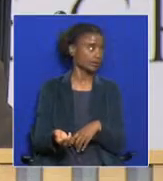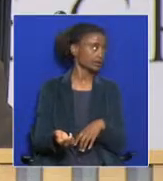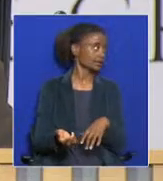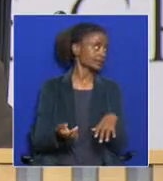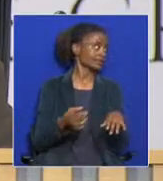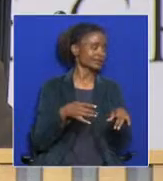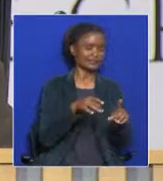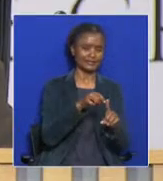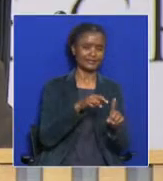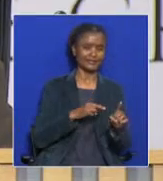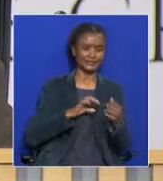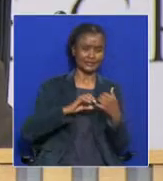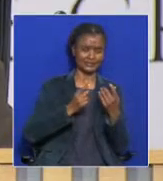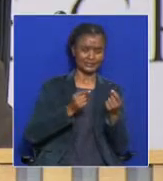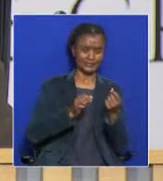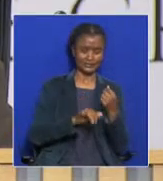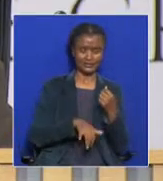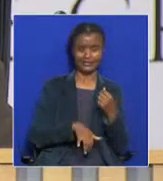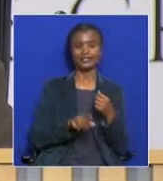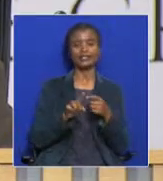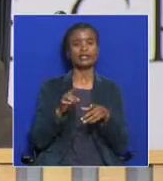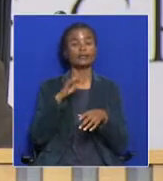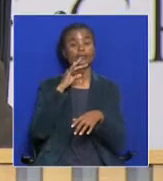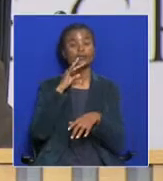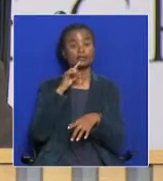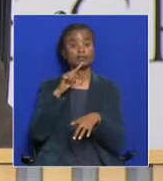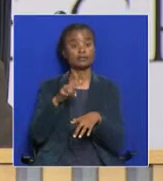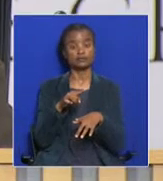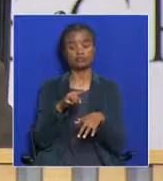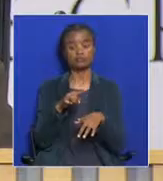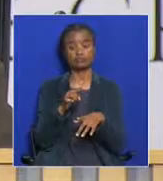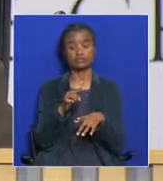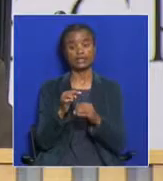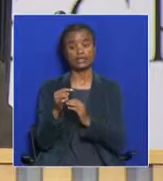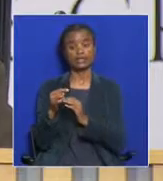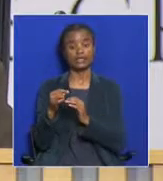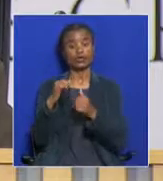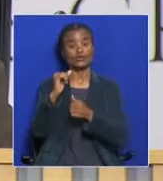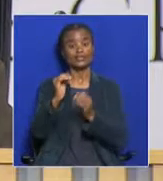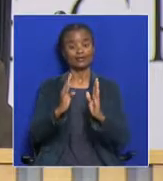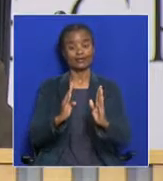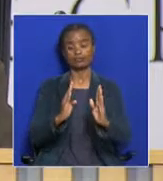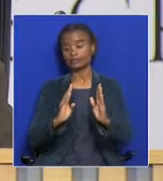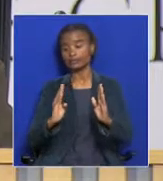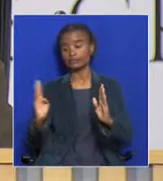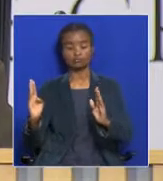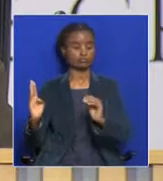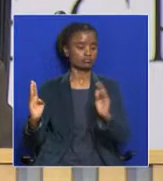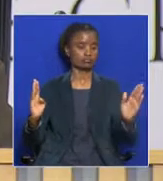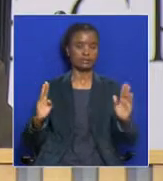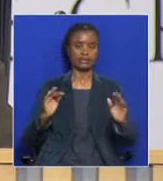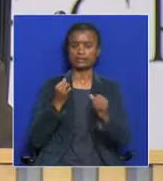Technically, you don't need the space to either side of the container, right? Yes, that's correct, Commissioner.